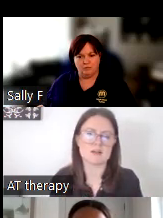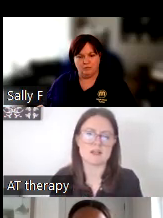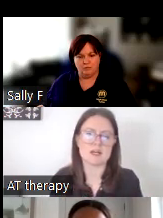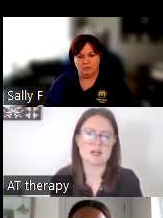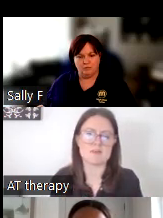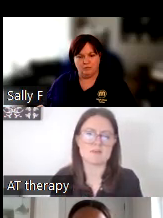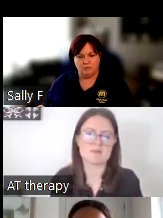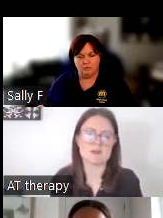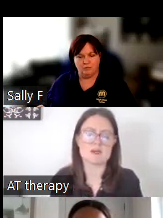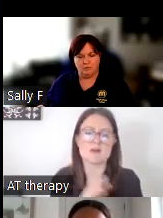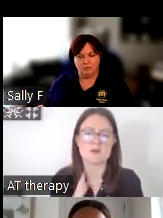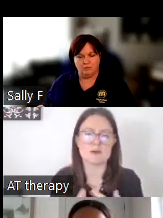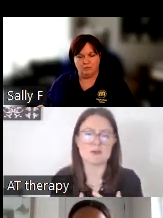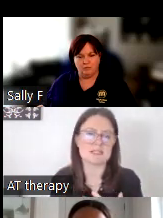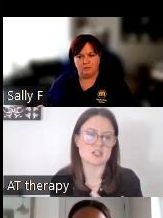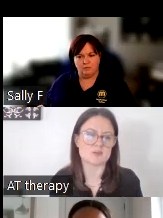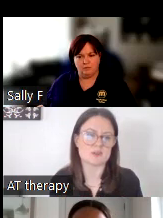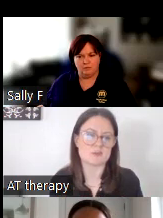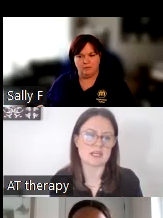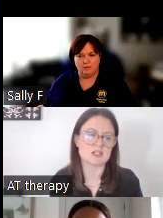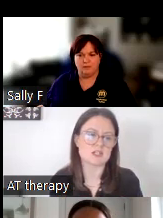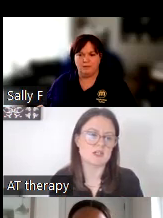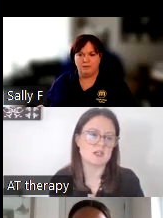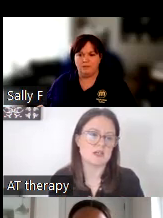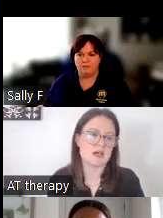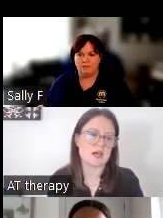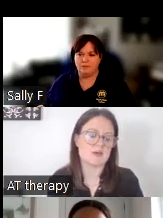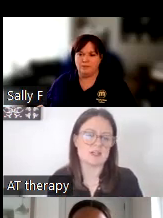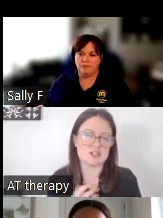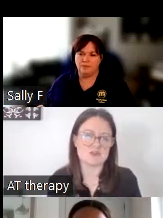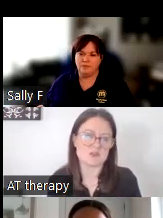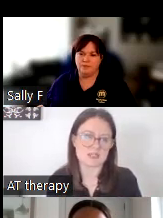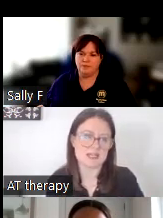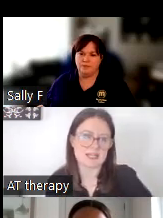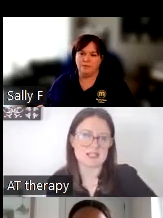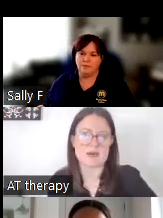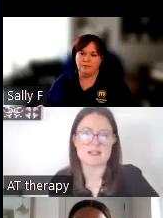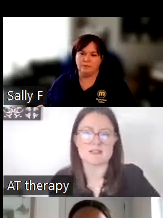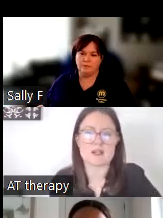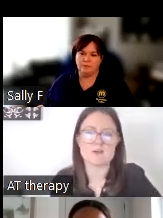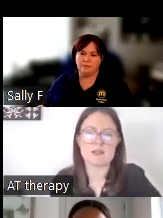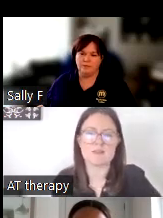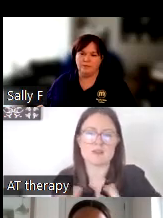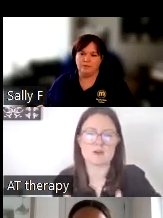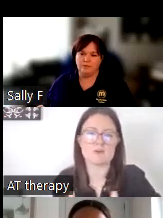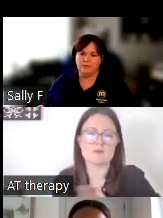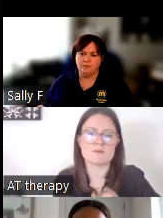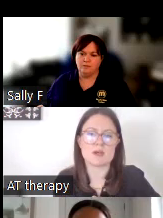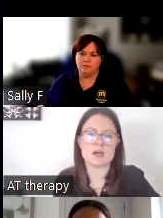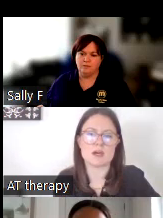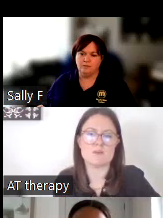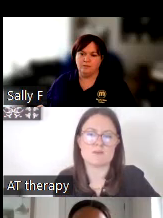lot more unintelligible speech, and she struggled to get her needs met. So even